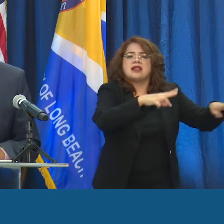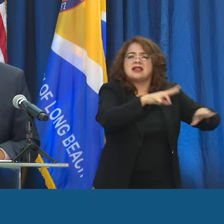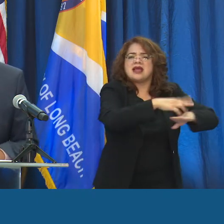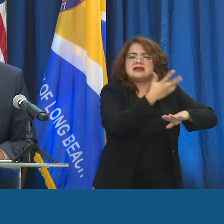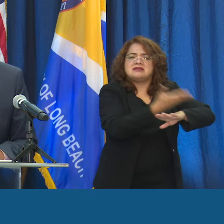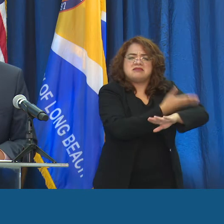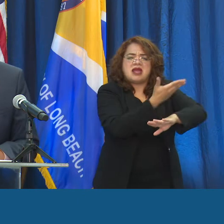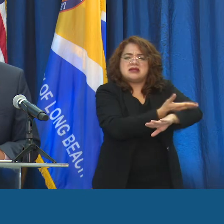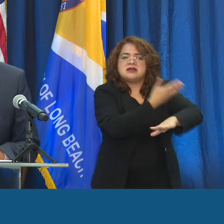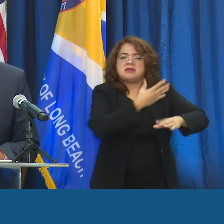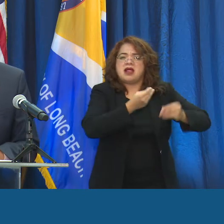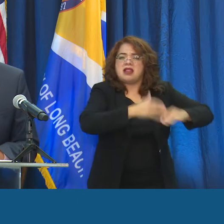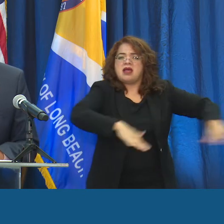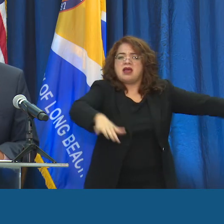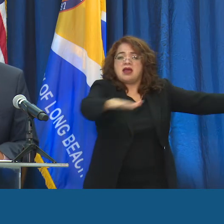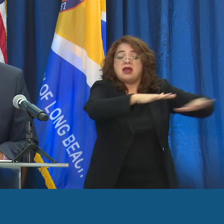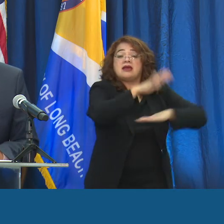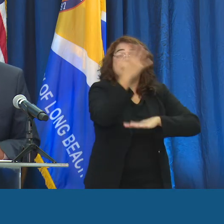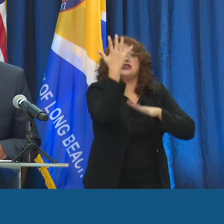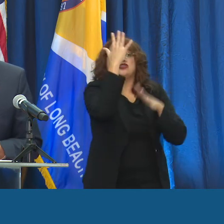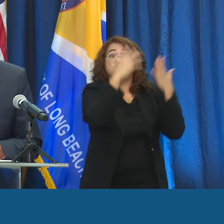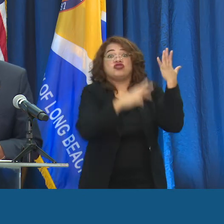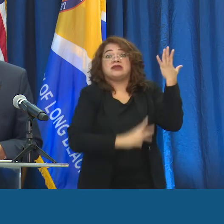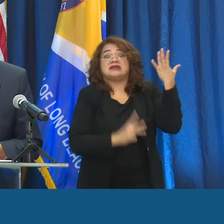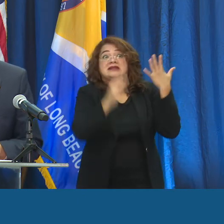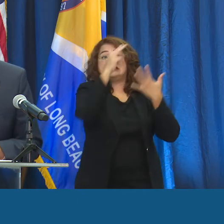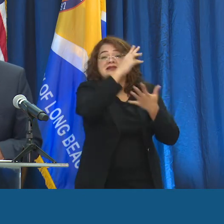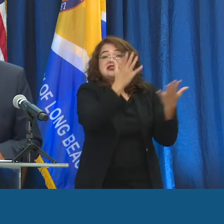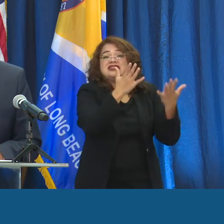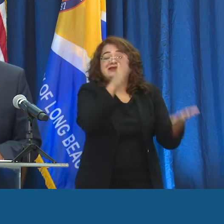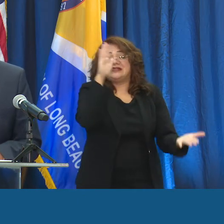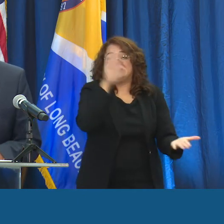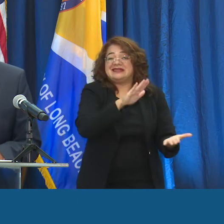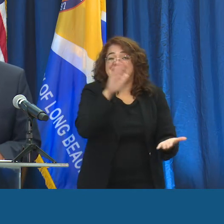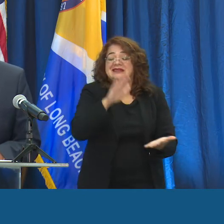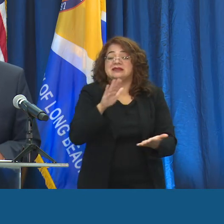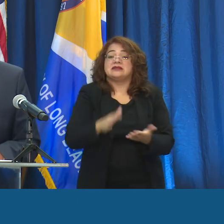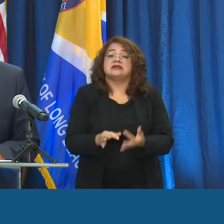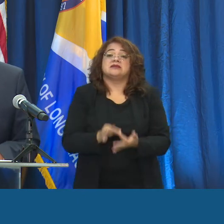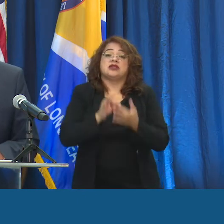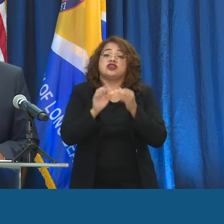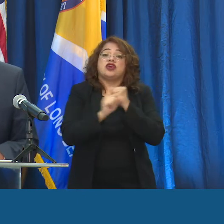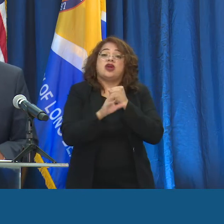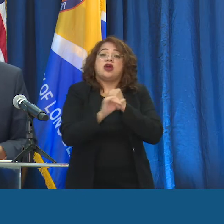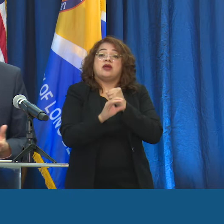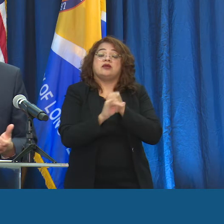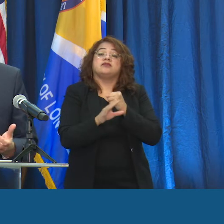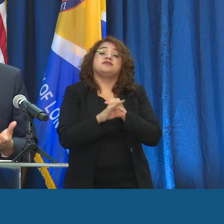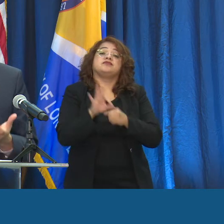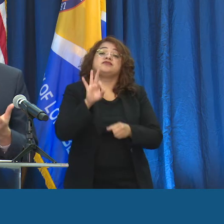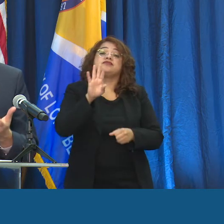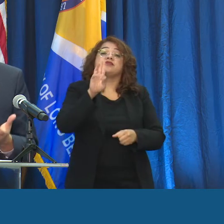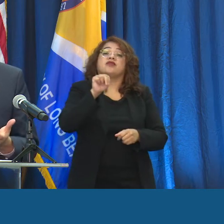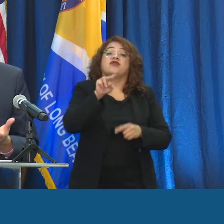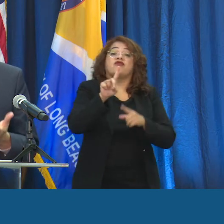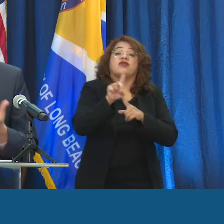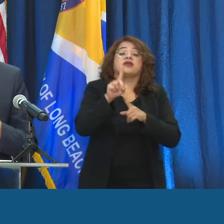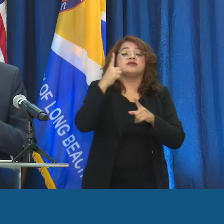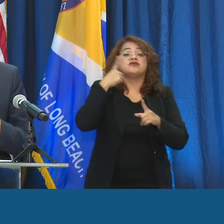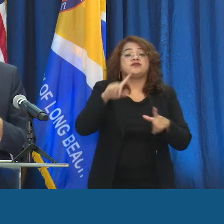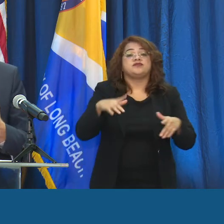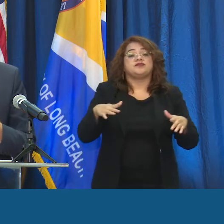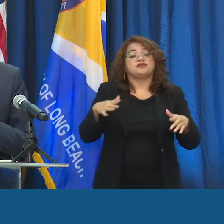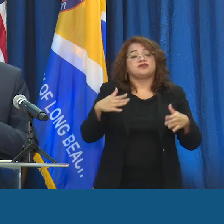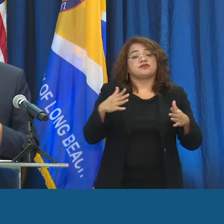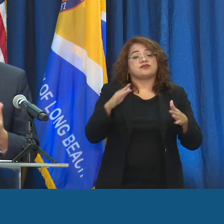reducing our landscape services and our tree trimming. In the special advertising and promotions, this is the fund that funds essentially arts,